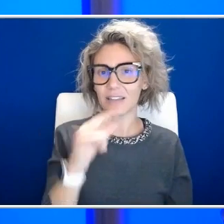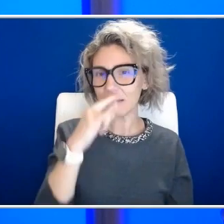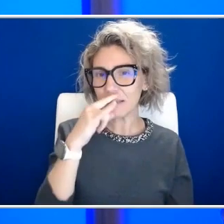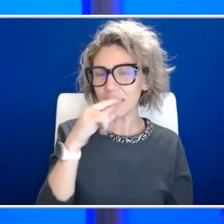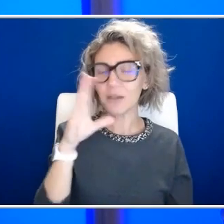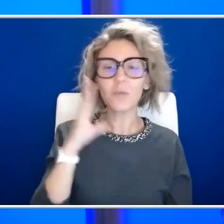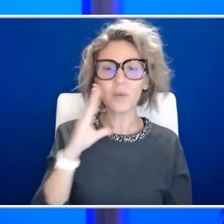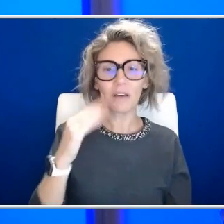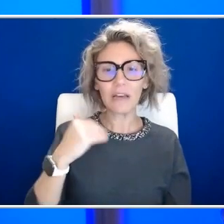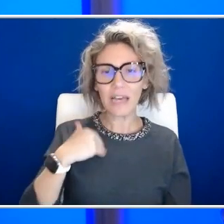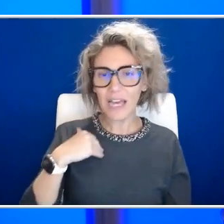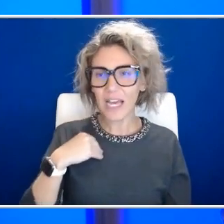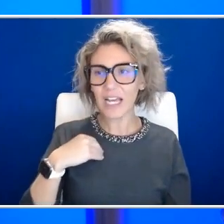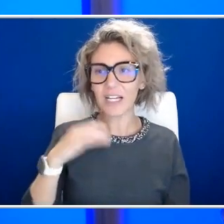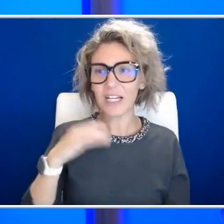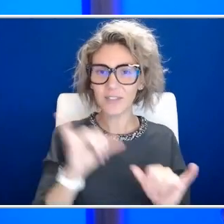that.